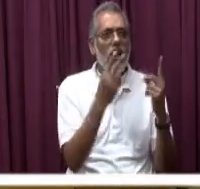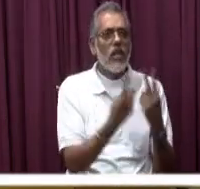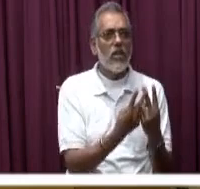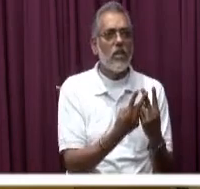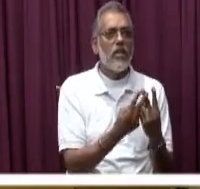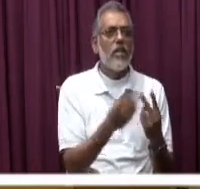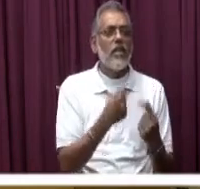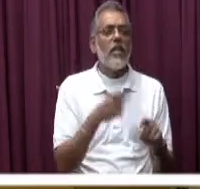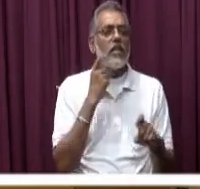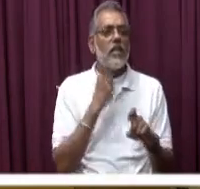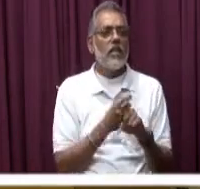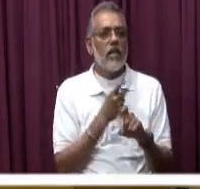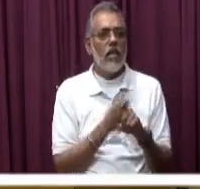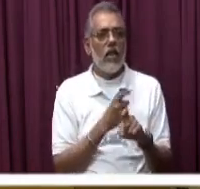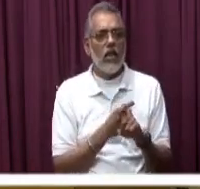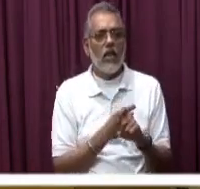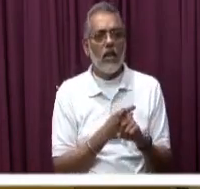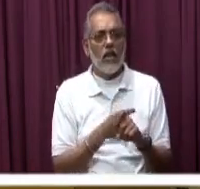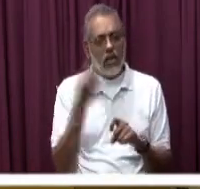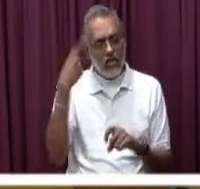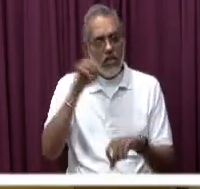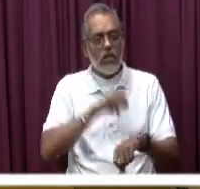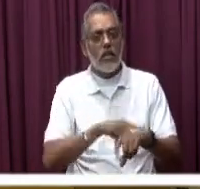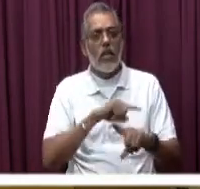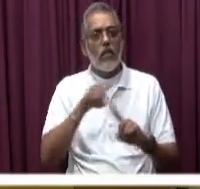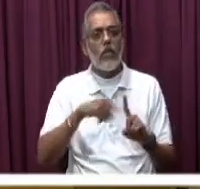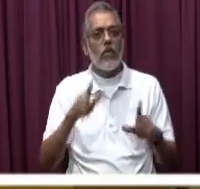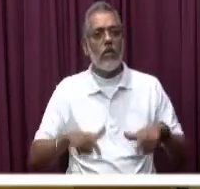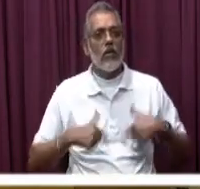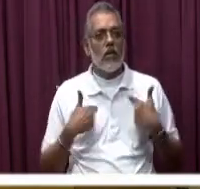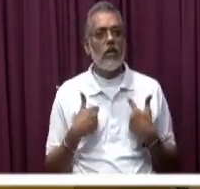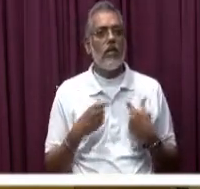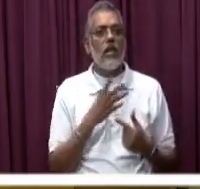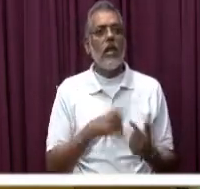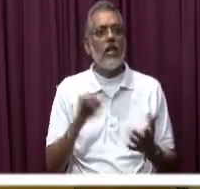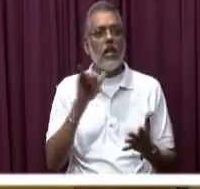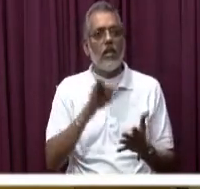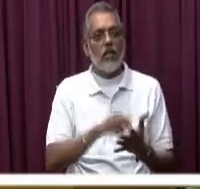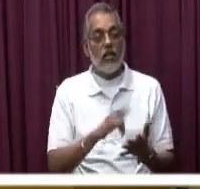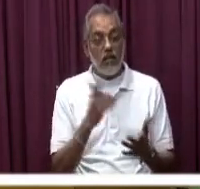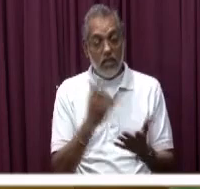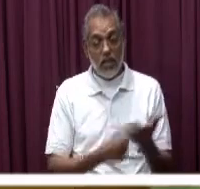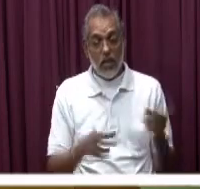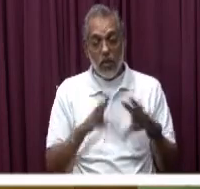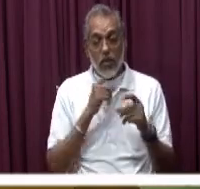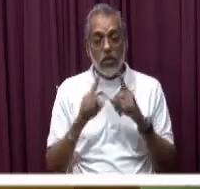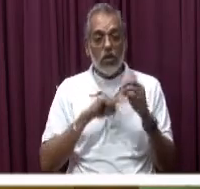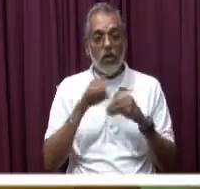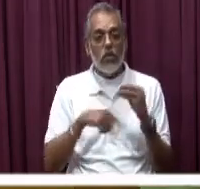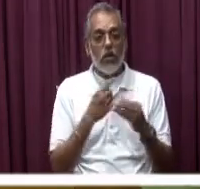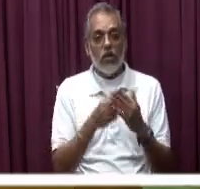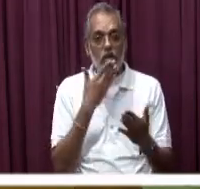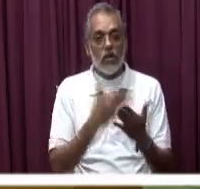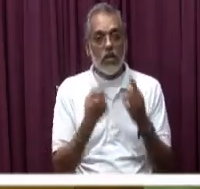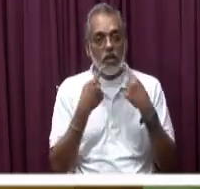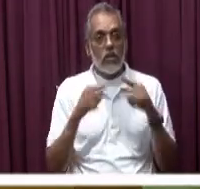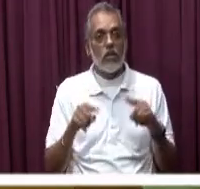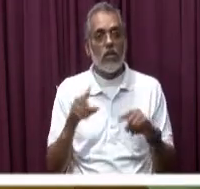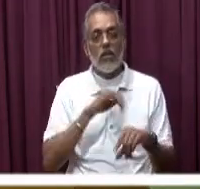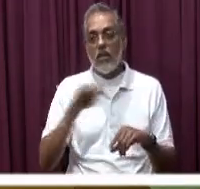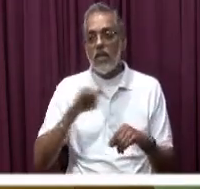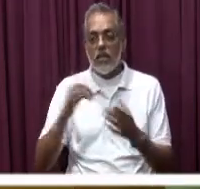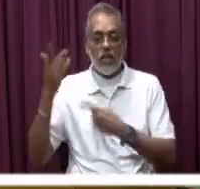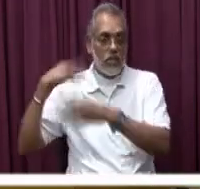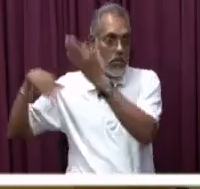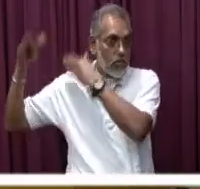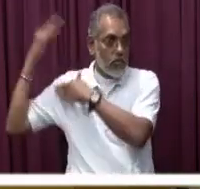so difficult in this time in which we live. And that's what is being addressed in the text, because it was the same thing in the time